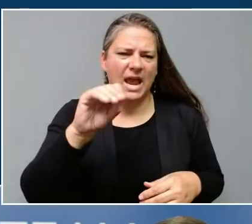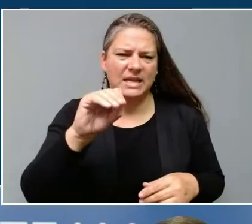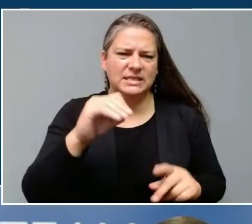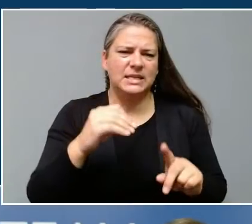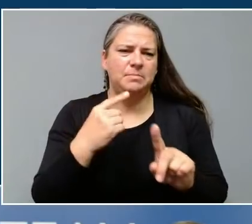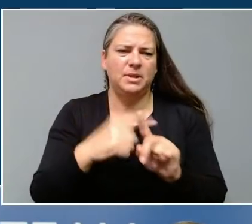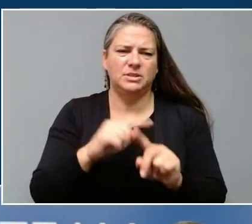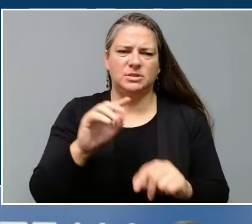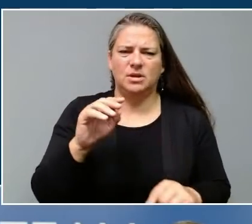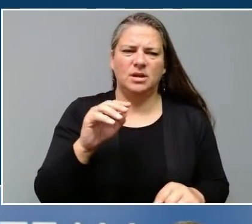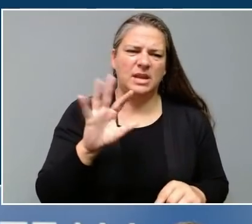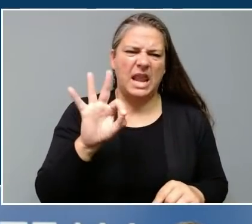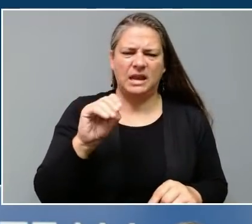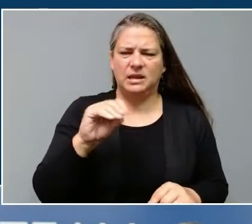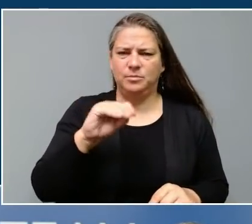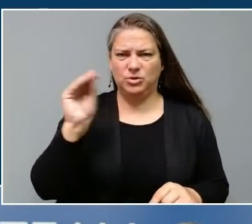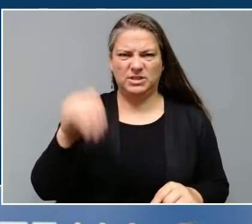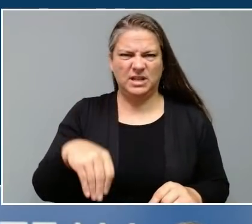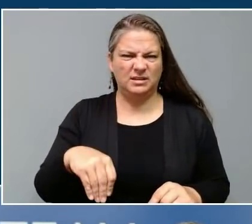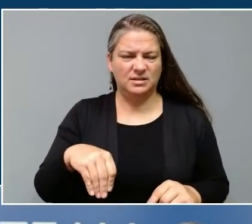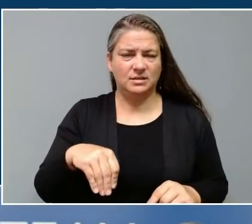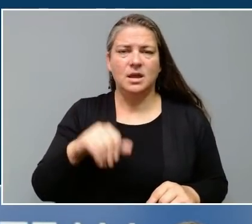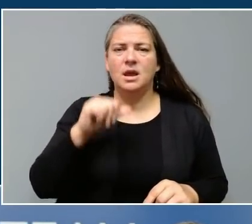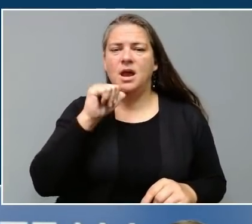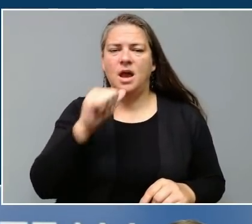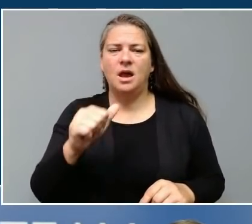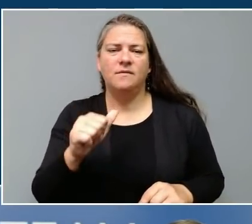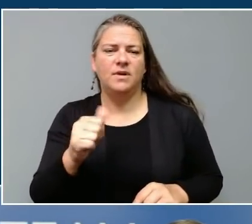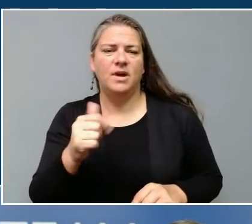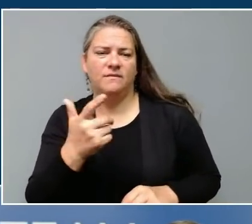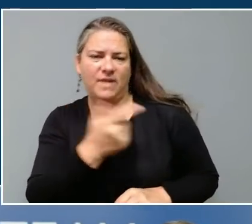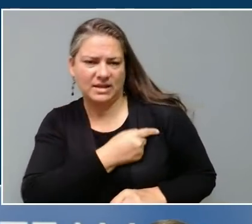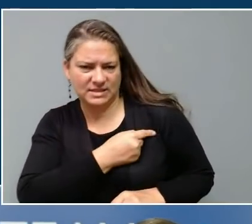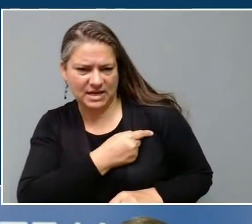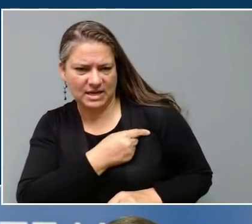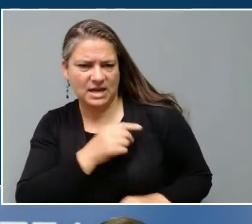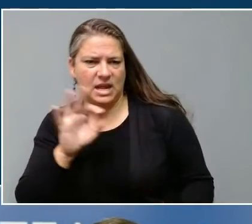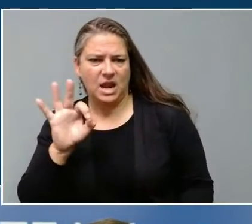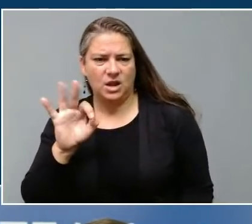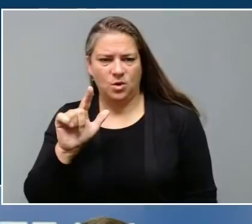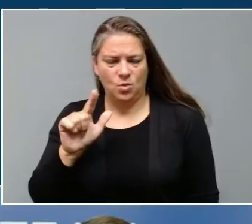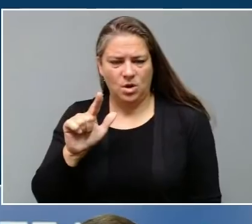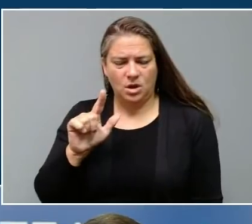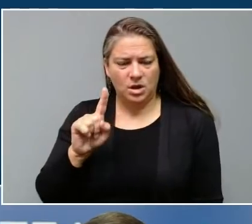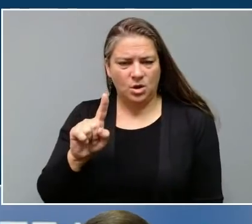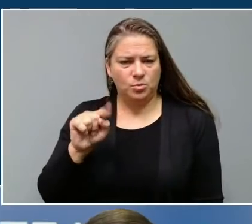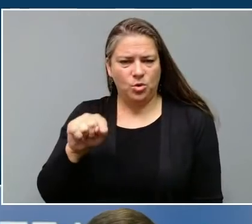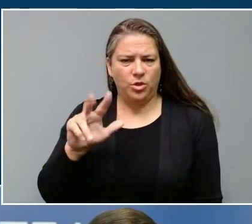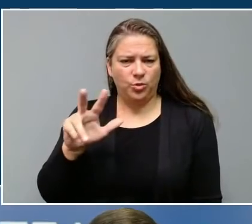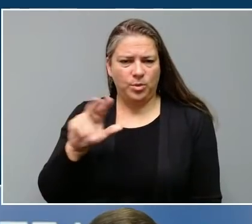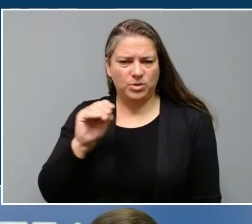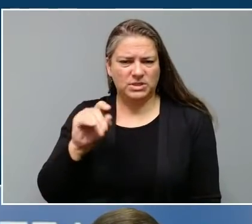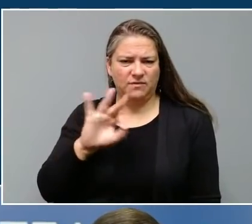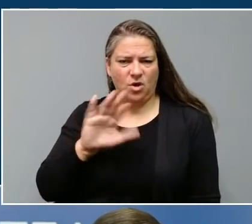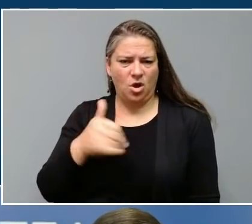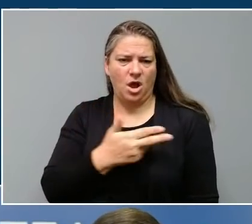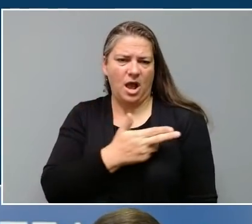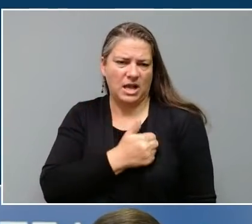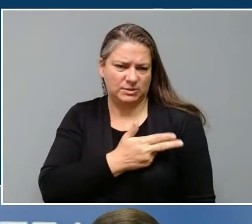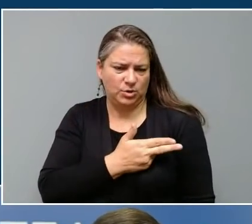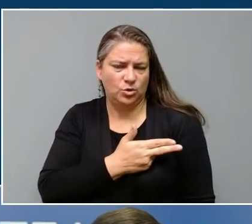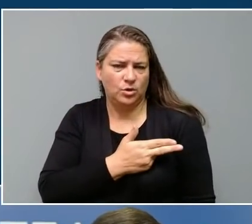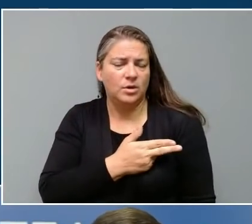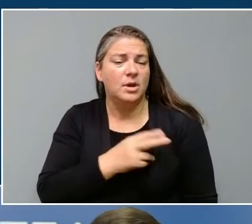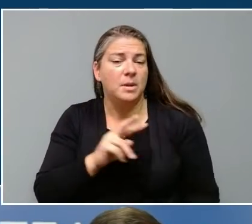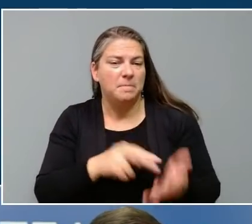cases, unvaccinated individuals, 91.3% of all hospitalizations. Again, it shows us that